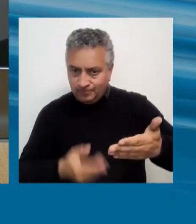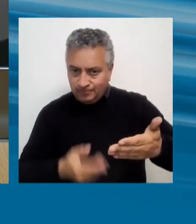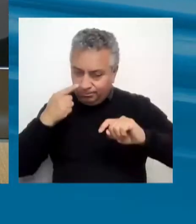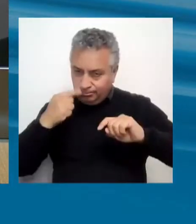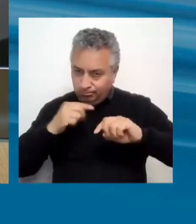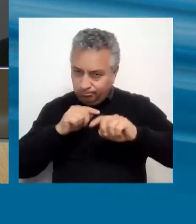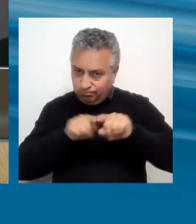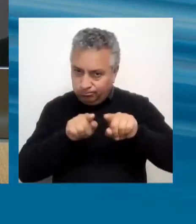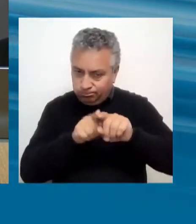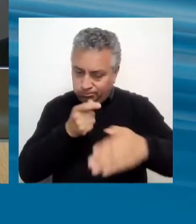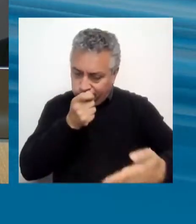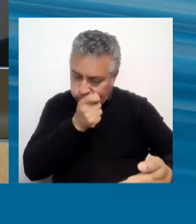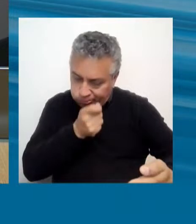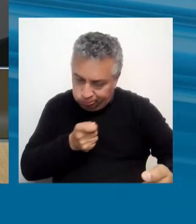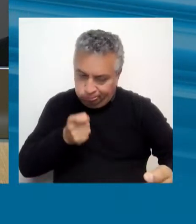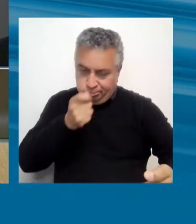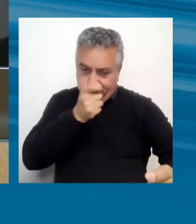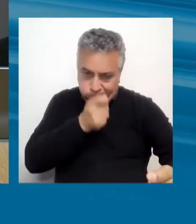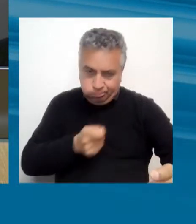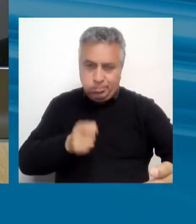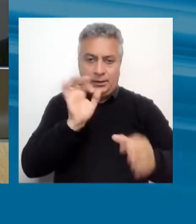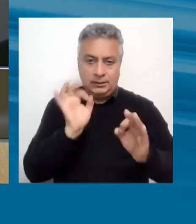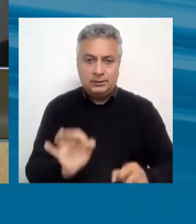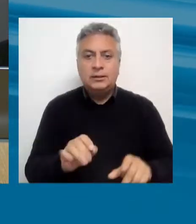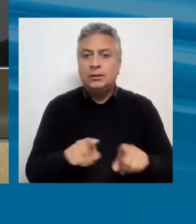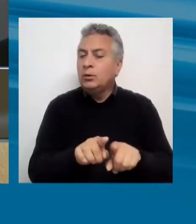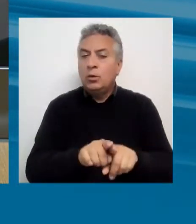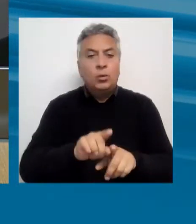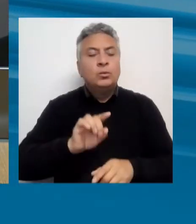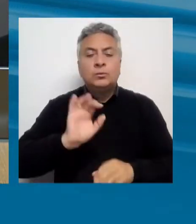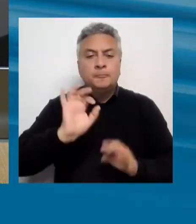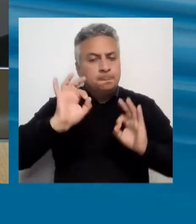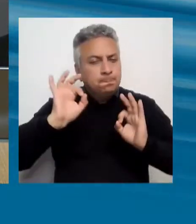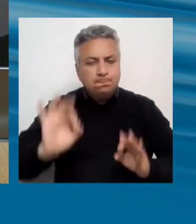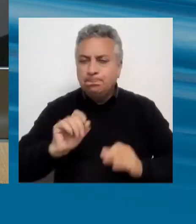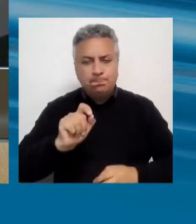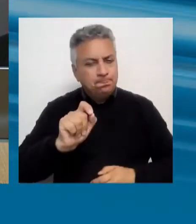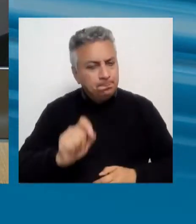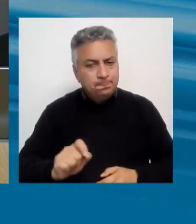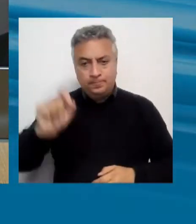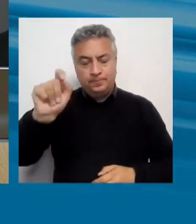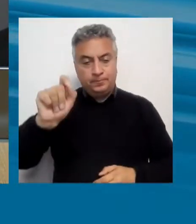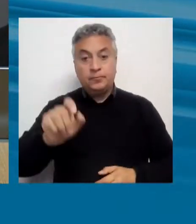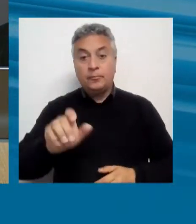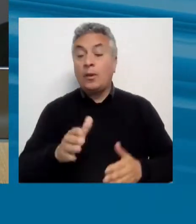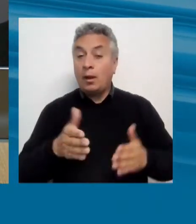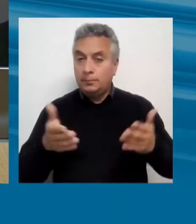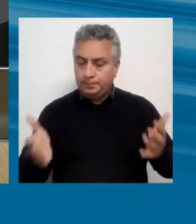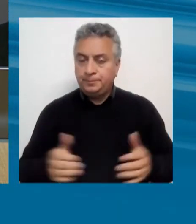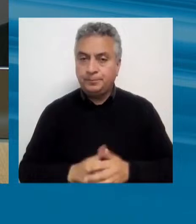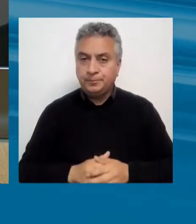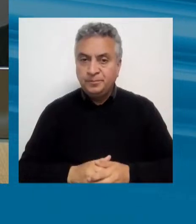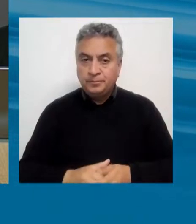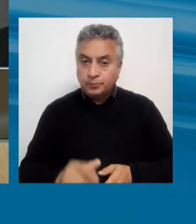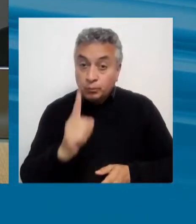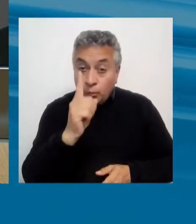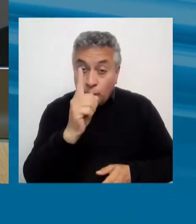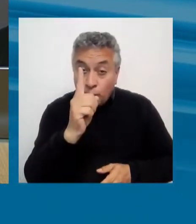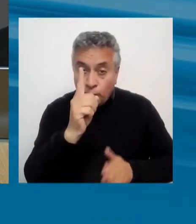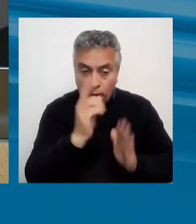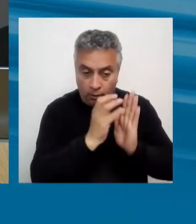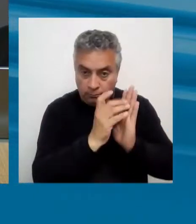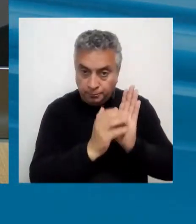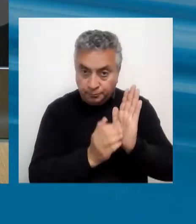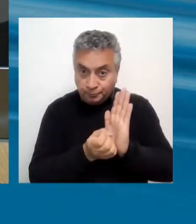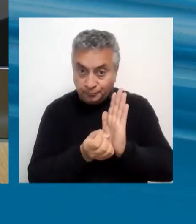that there's never going to be a single report that is all things to all people, but I think the report has